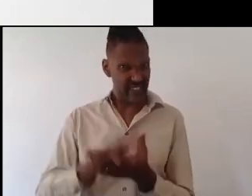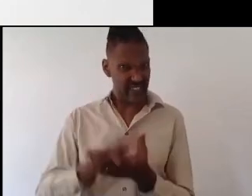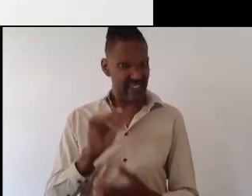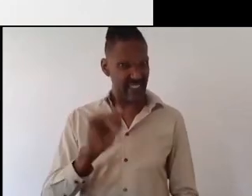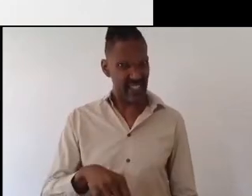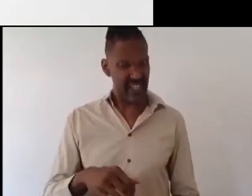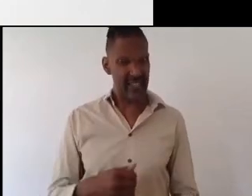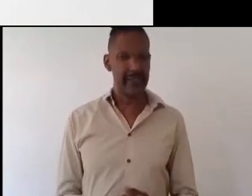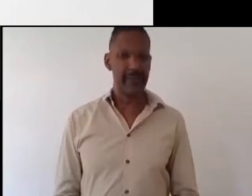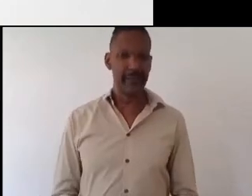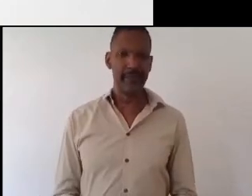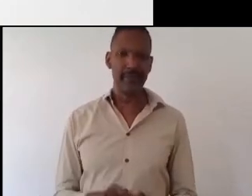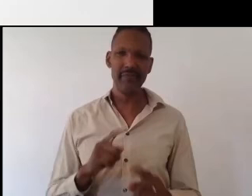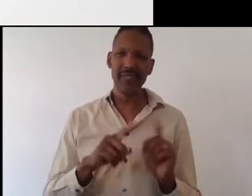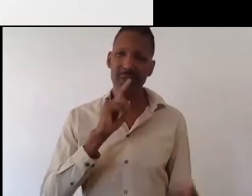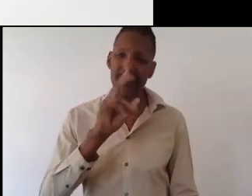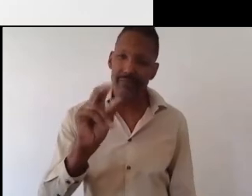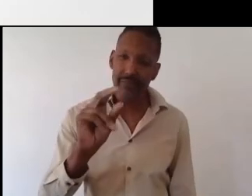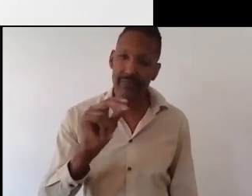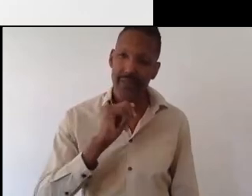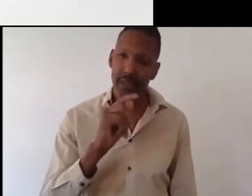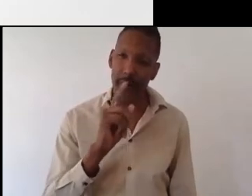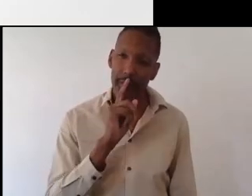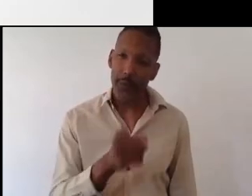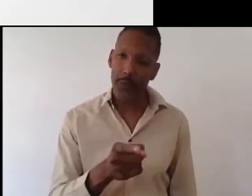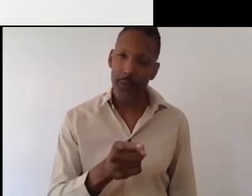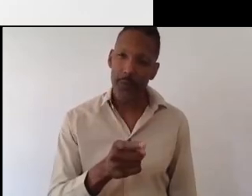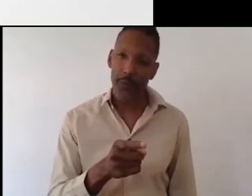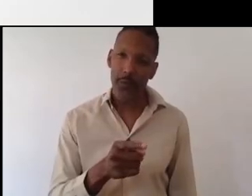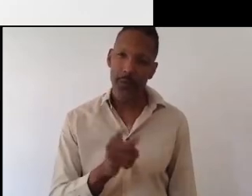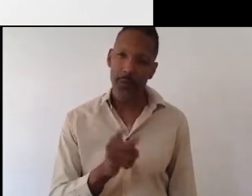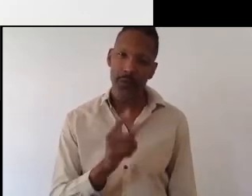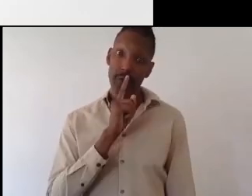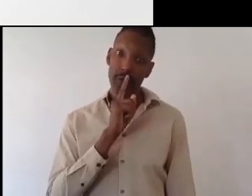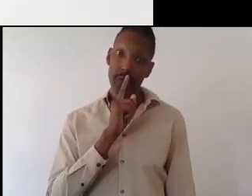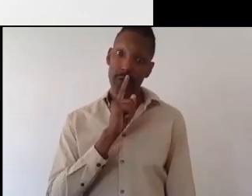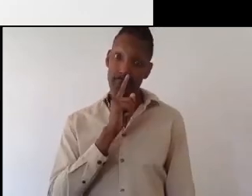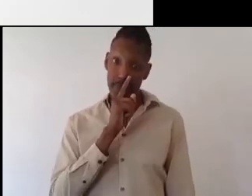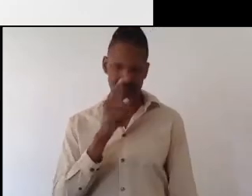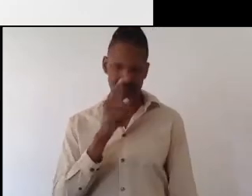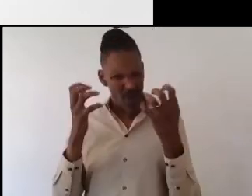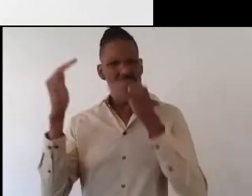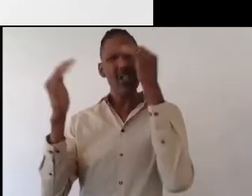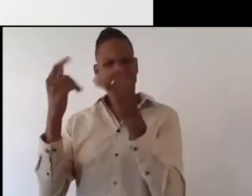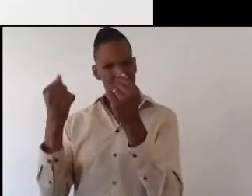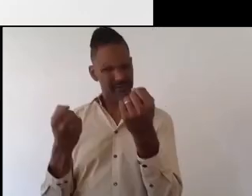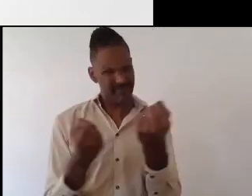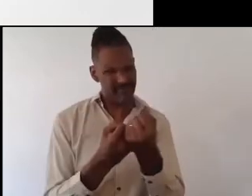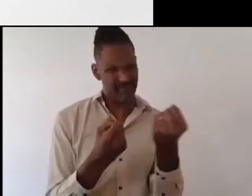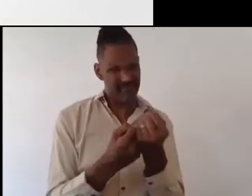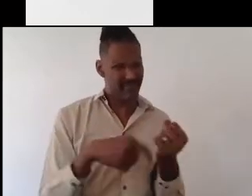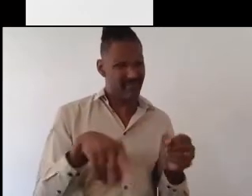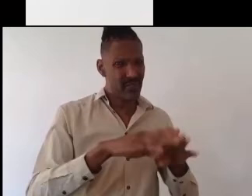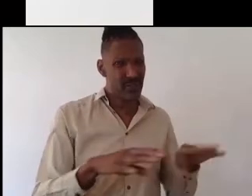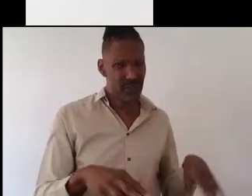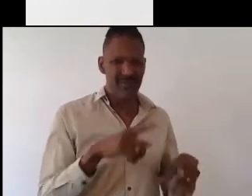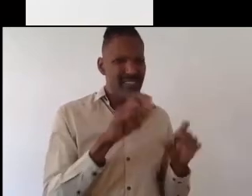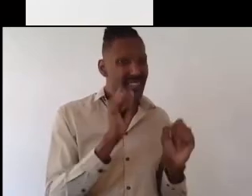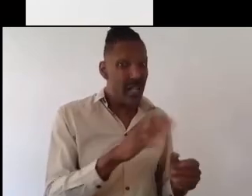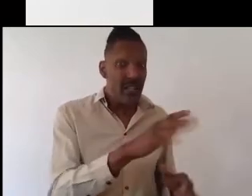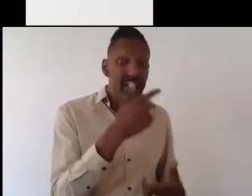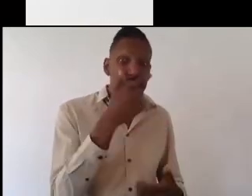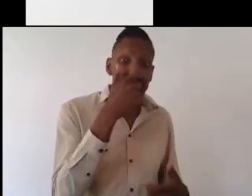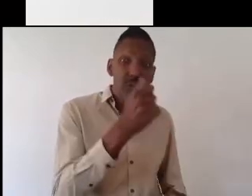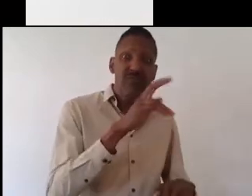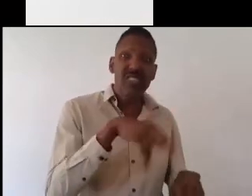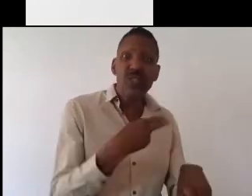children to STEM, which they naturally are curious and interested in, and we want adults to support this. So how do we